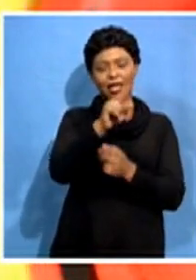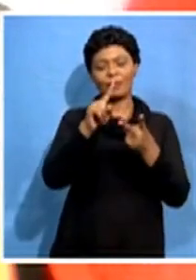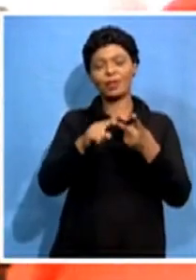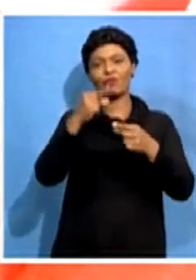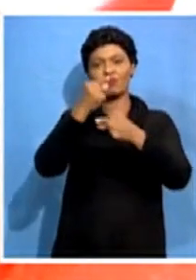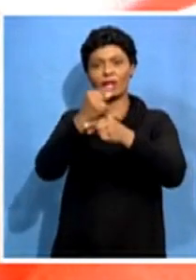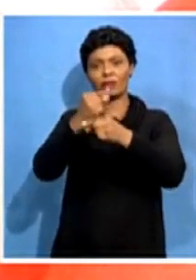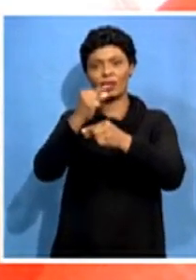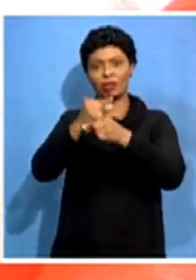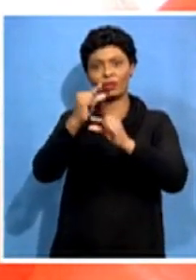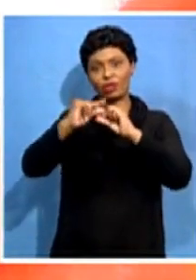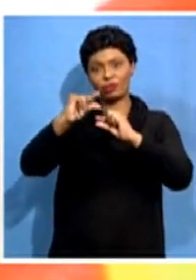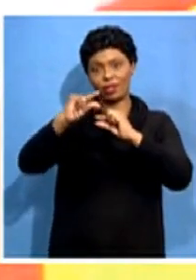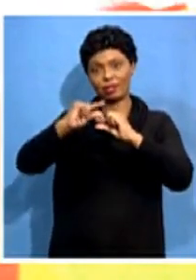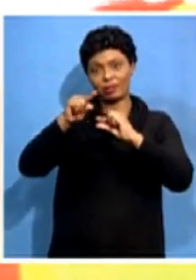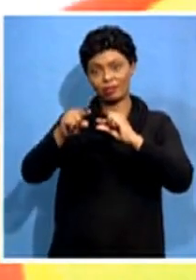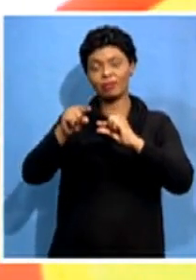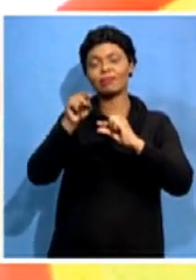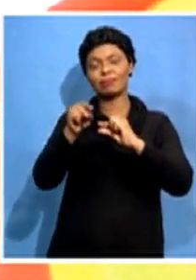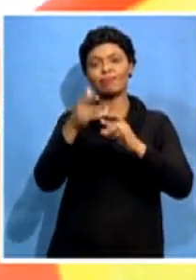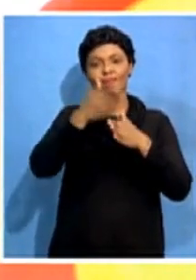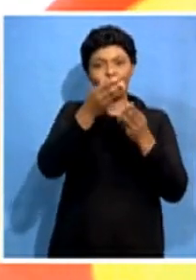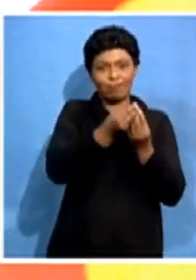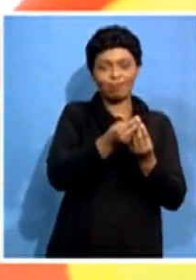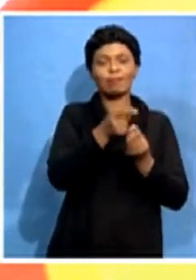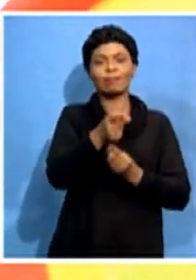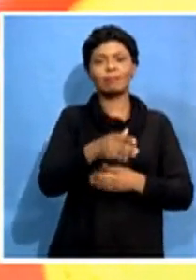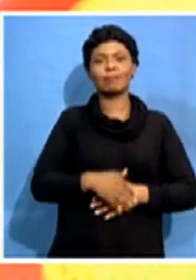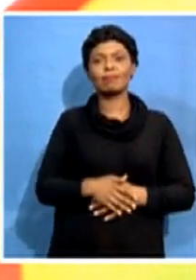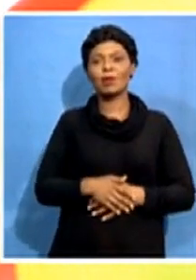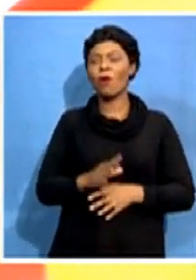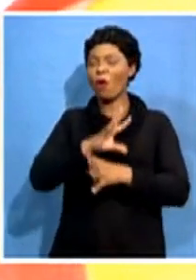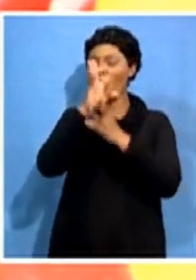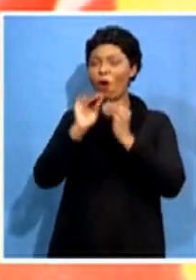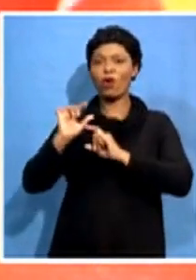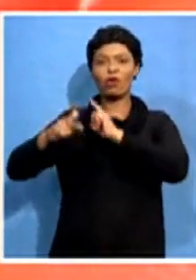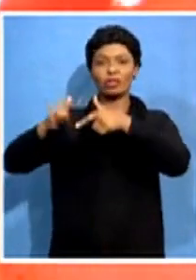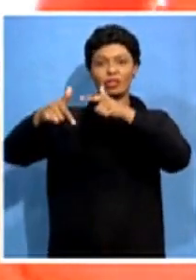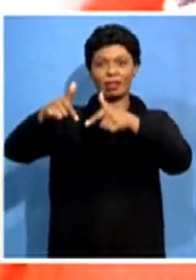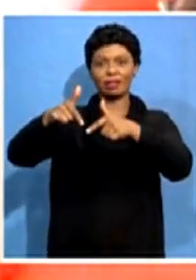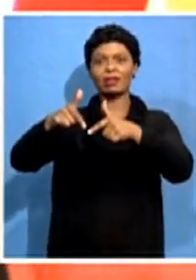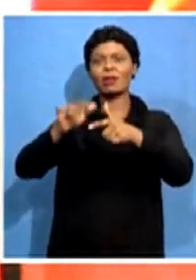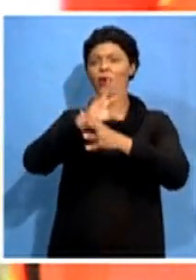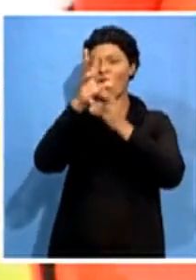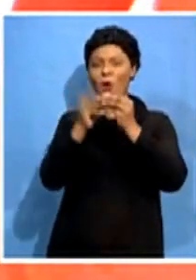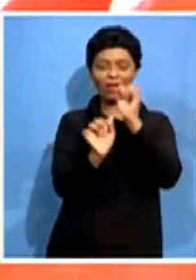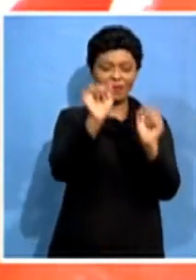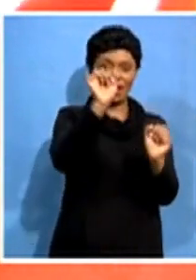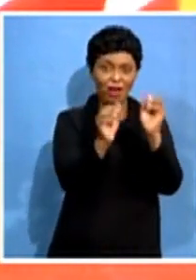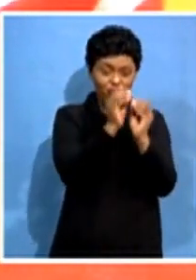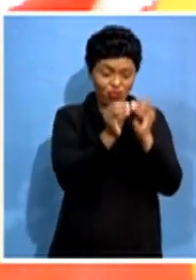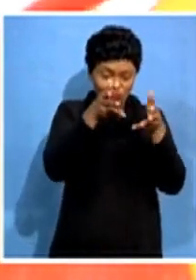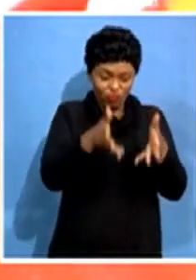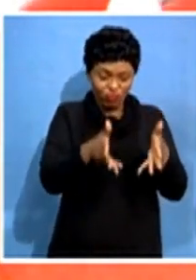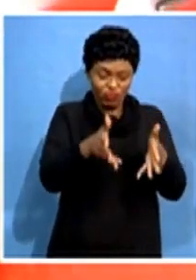The Tambo Springs logistics hub. Yes. All the vehicles being produced here, We'll apart go from there. to get them